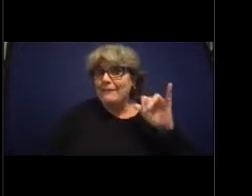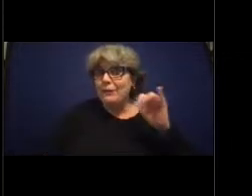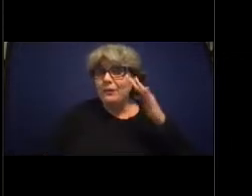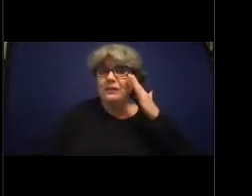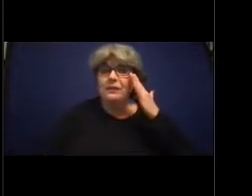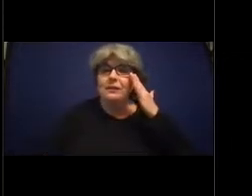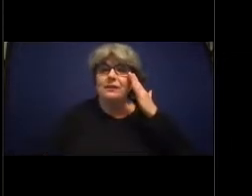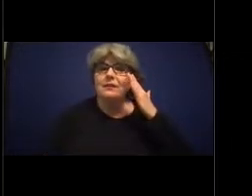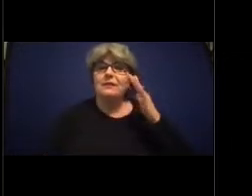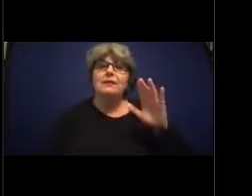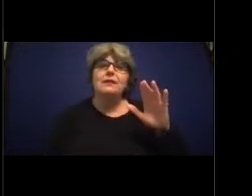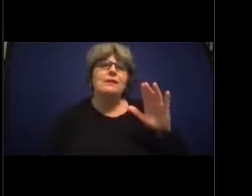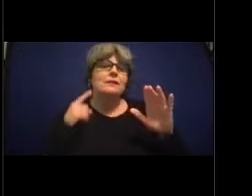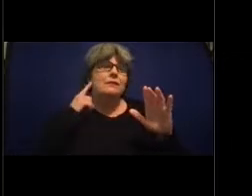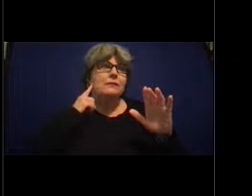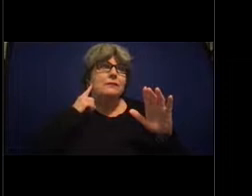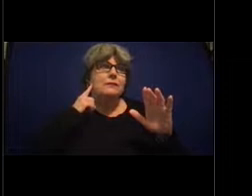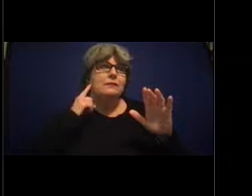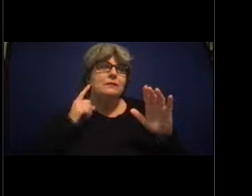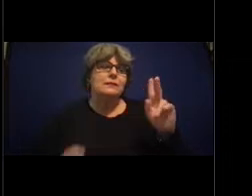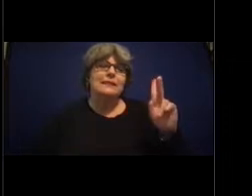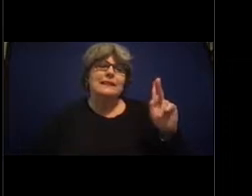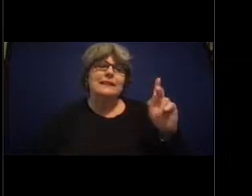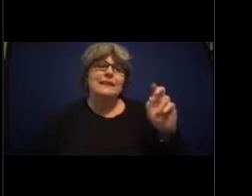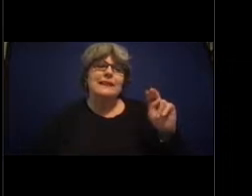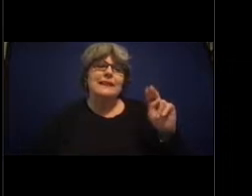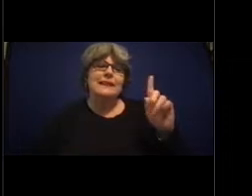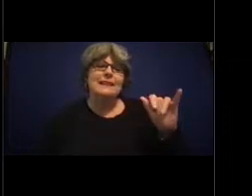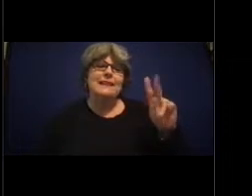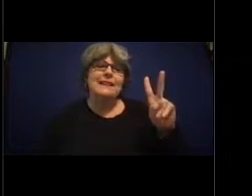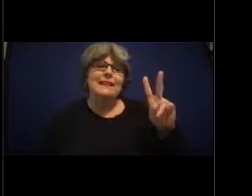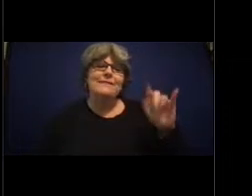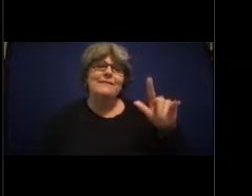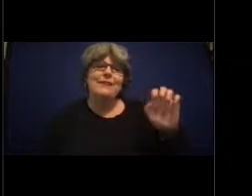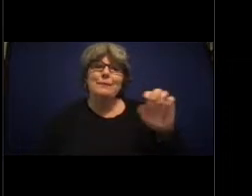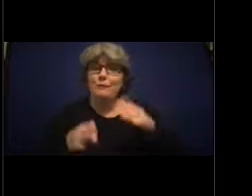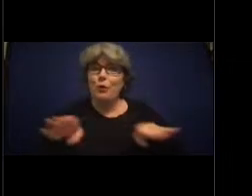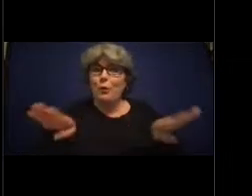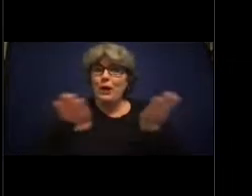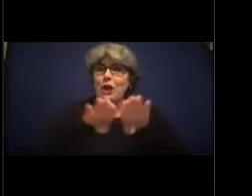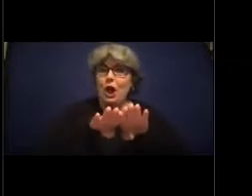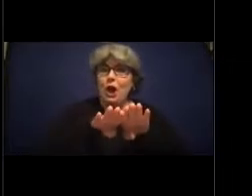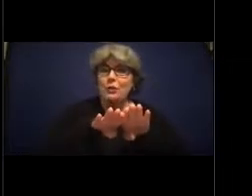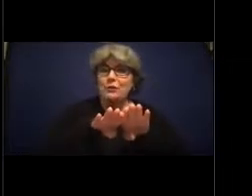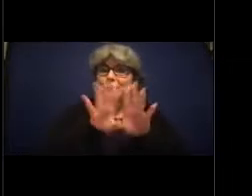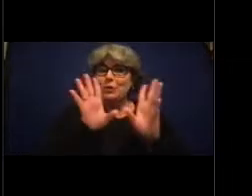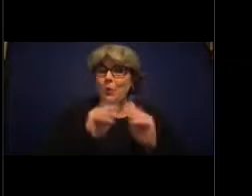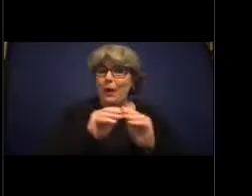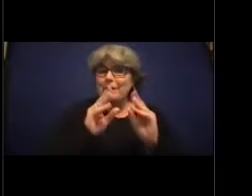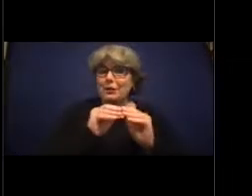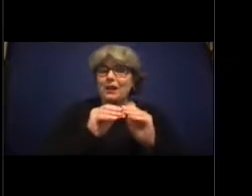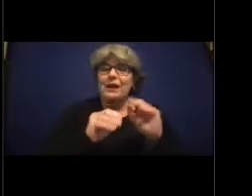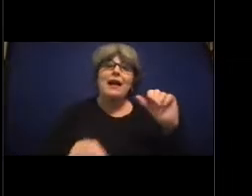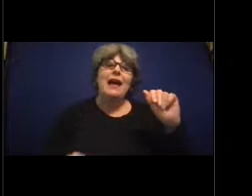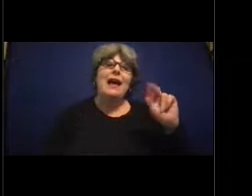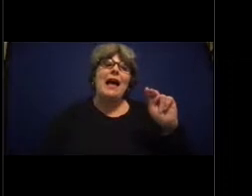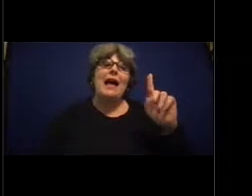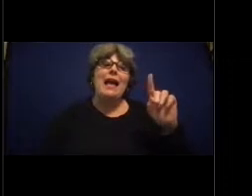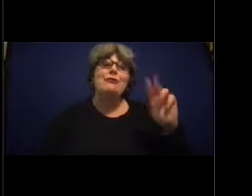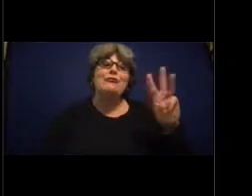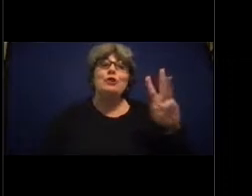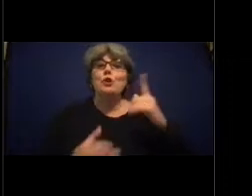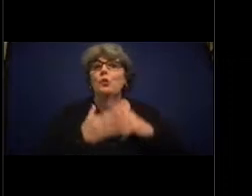in McKinleyville, California. And super quickly, Ryan, before we close out the webinar, Andrew wants to know, what